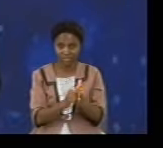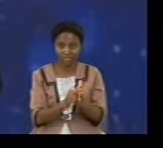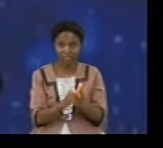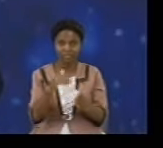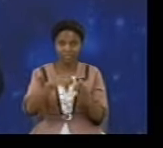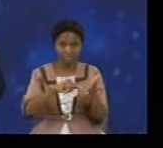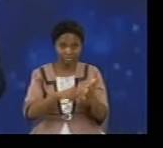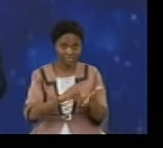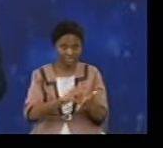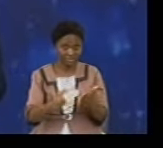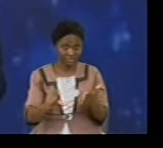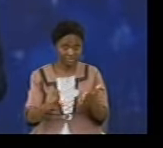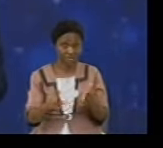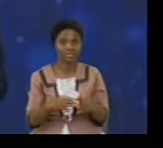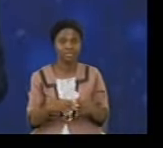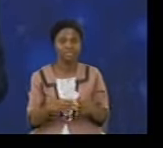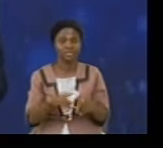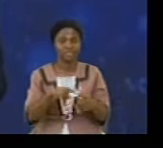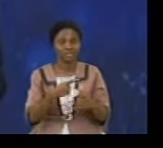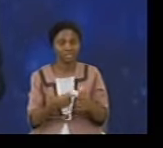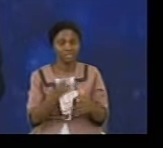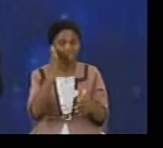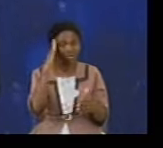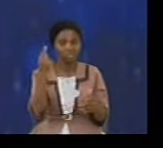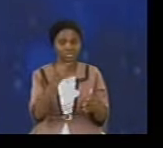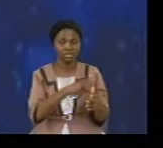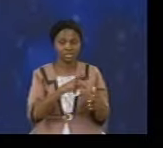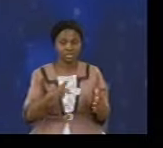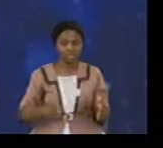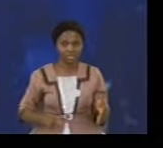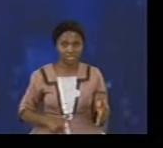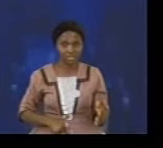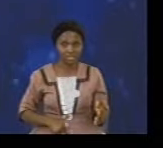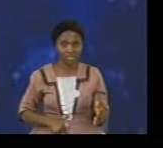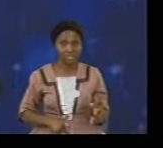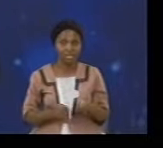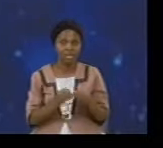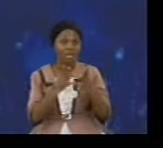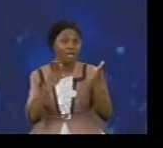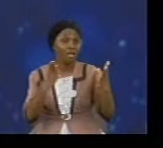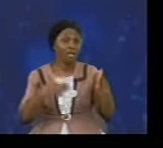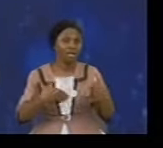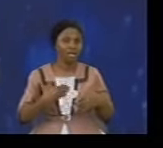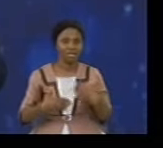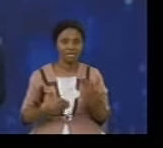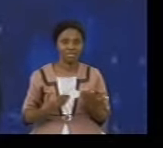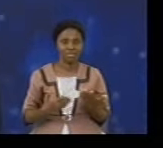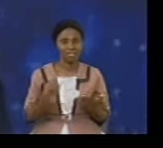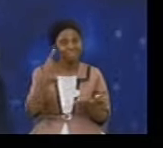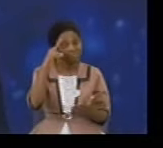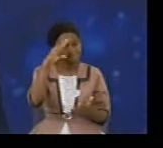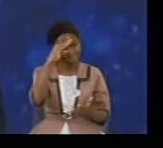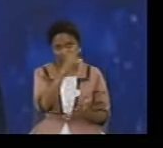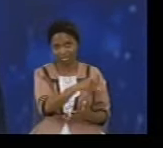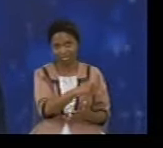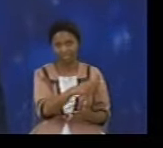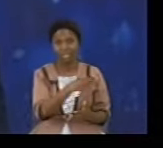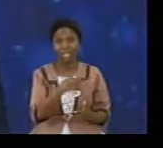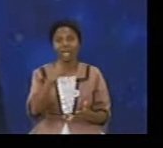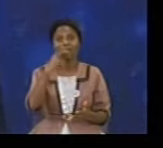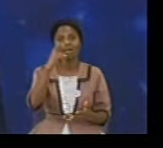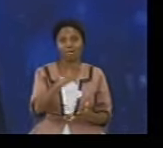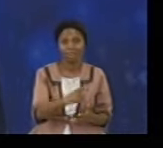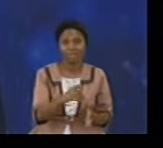verse, then was the king exceeding glad for him, and commanded